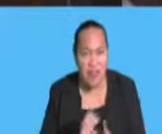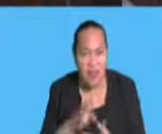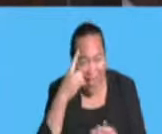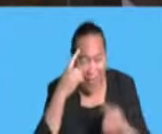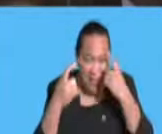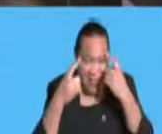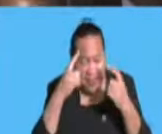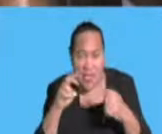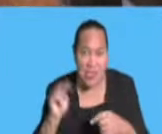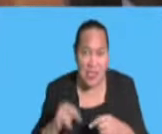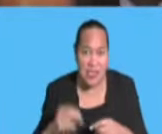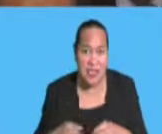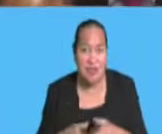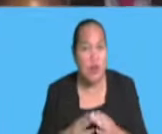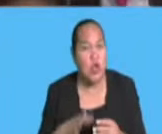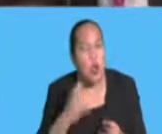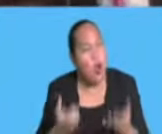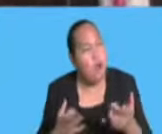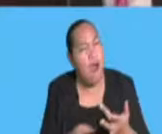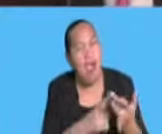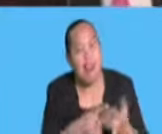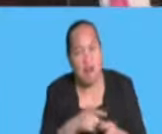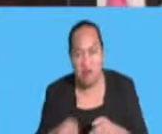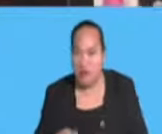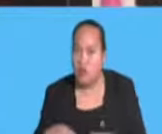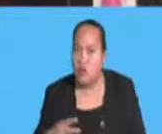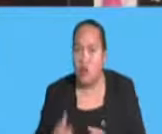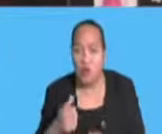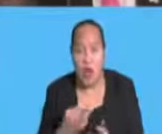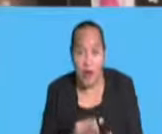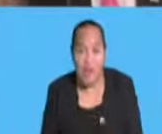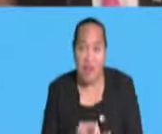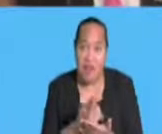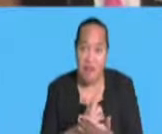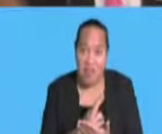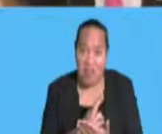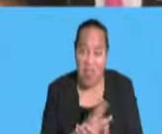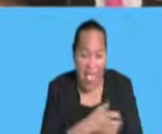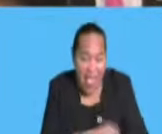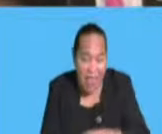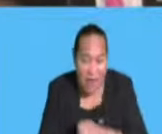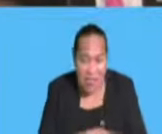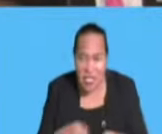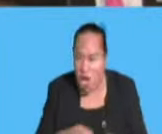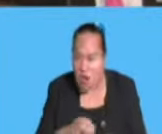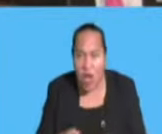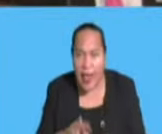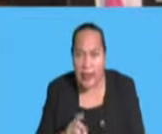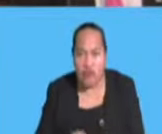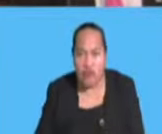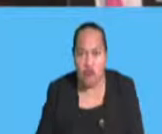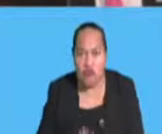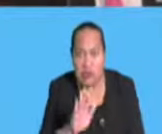initiatives to be found anywhere in the world. The recovery efforts were not based on increased taxes. Indeed,